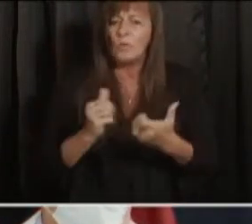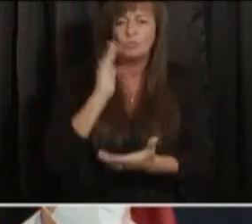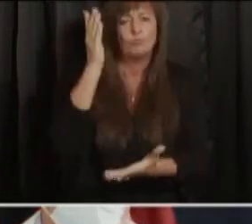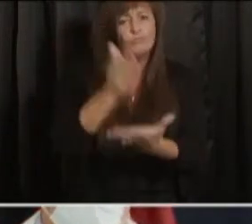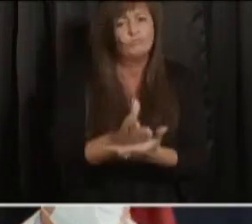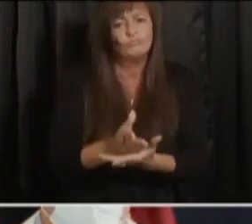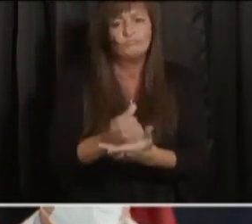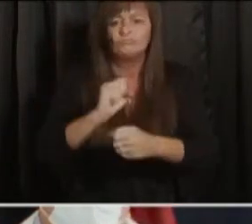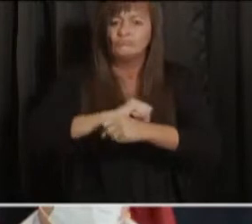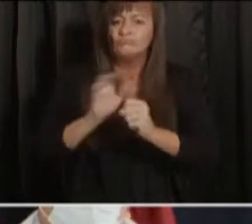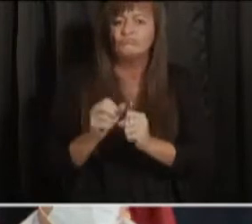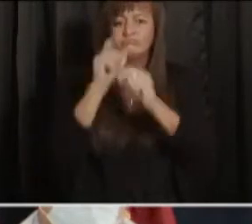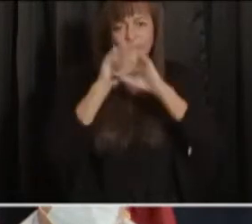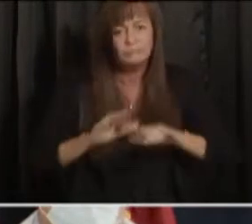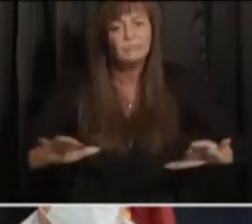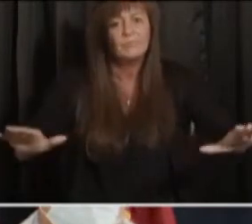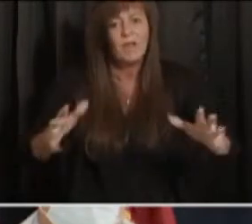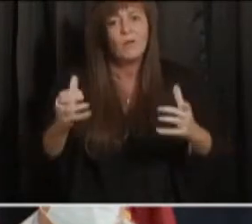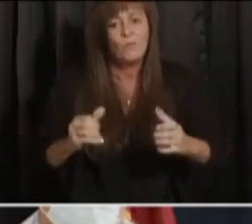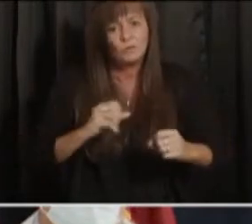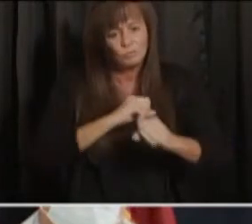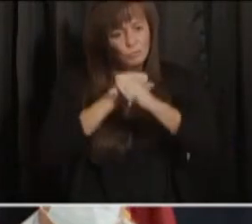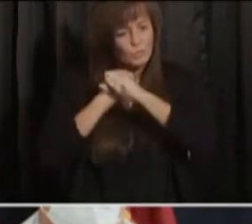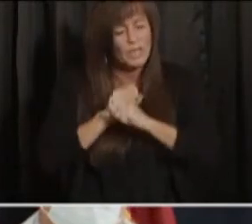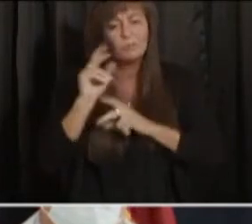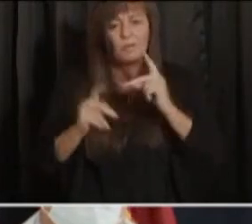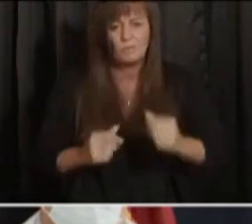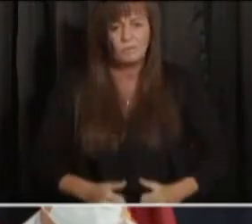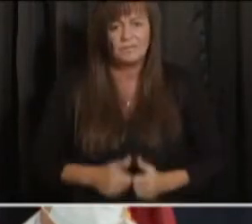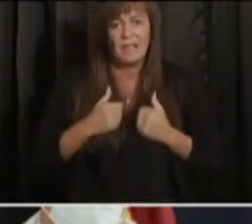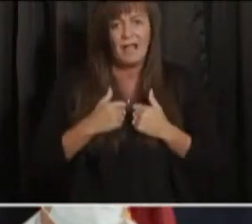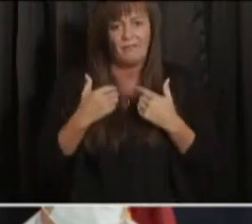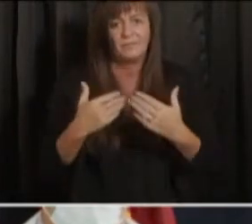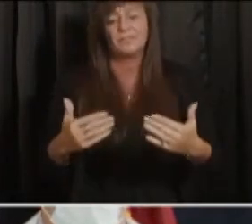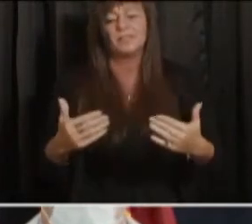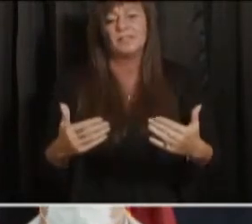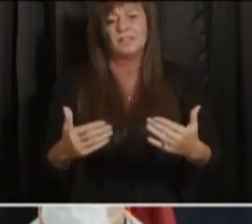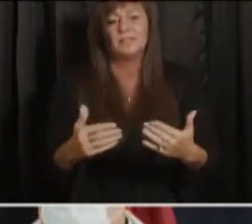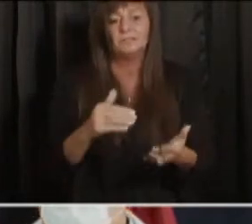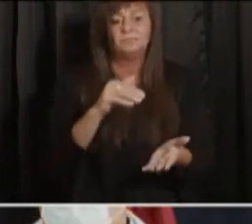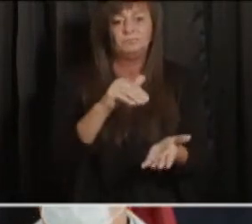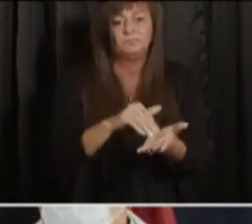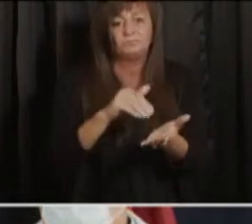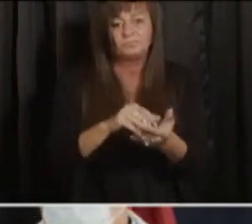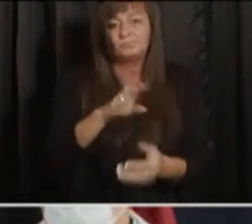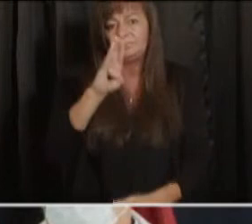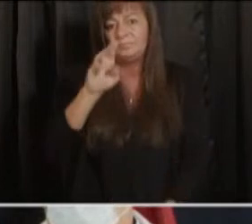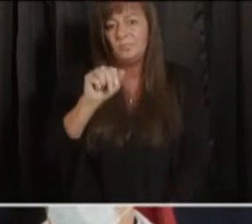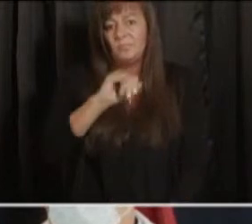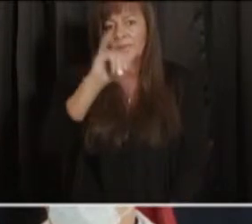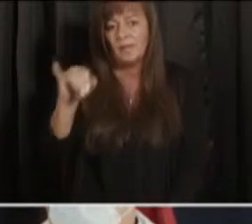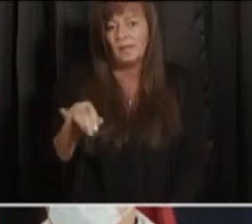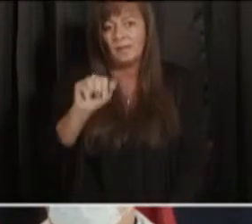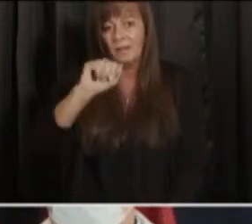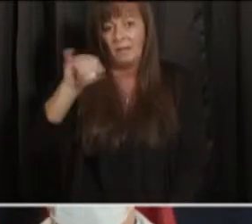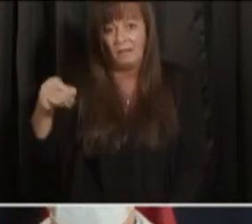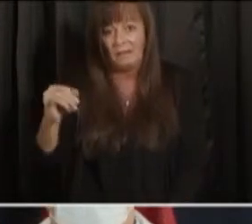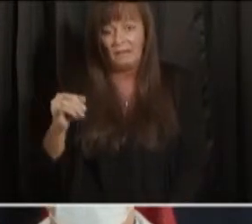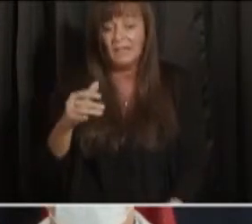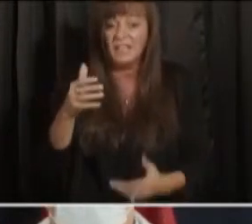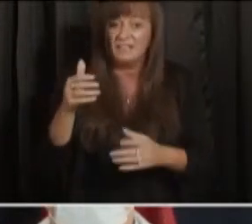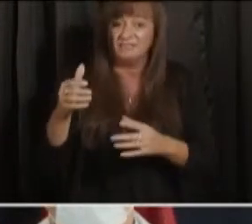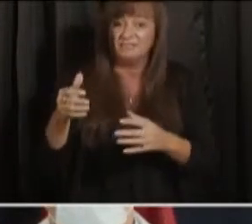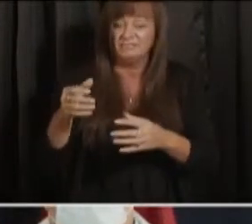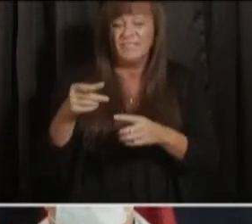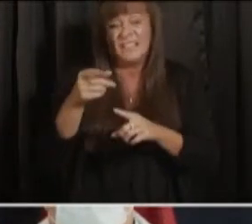protect the lives of others. And Dr. Bajaj has also, on the other side of the coin, treated some of